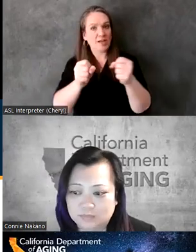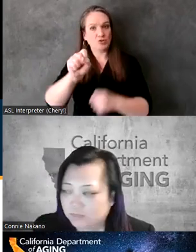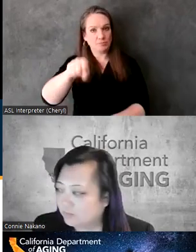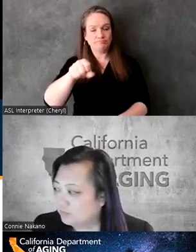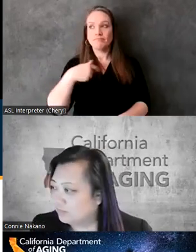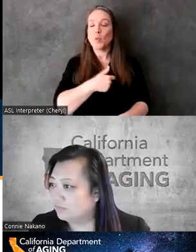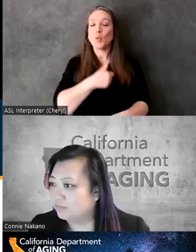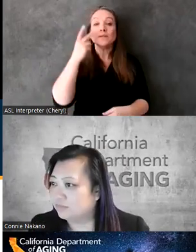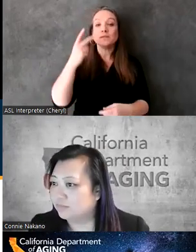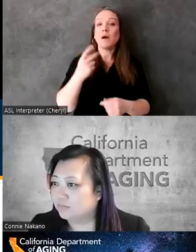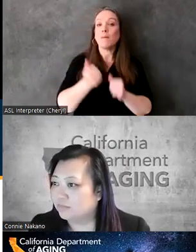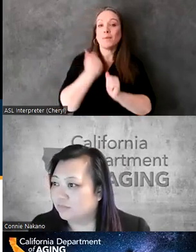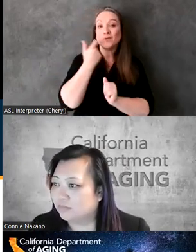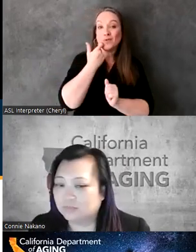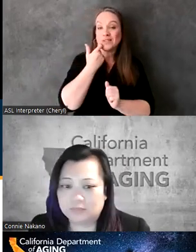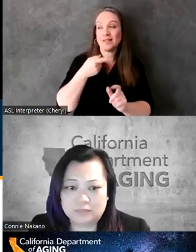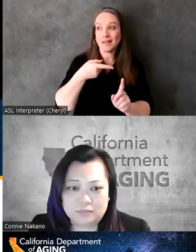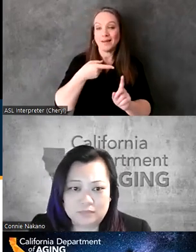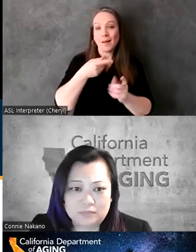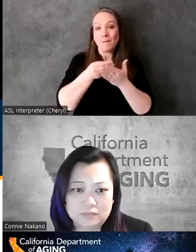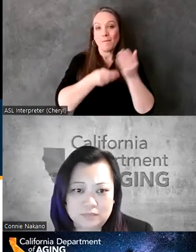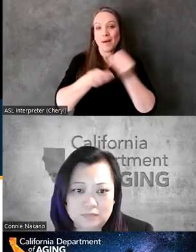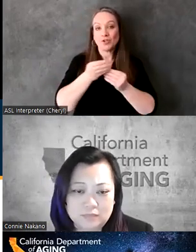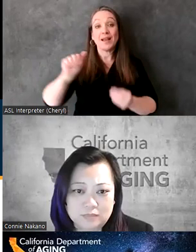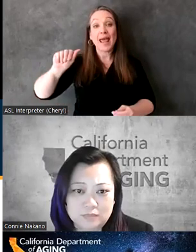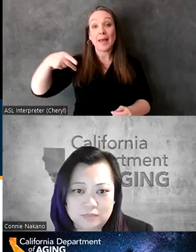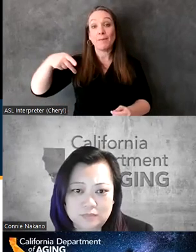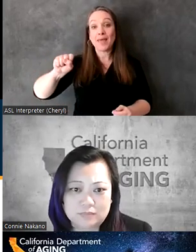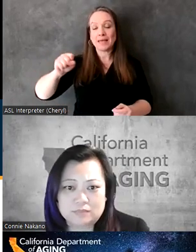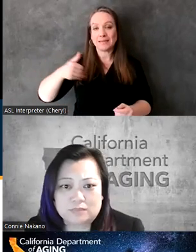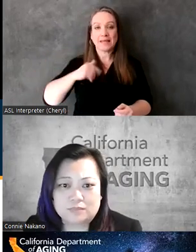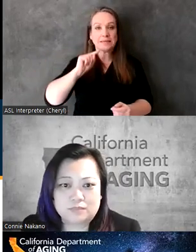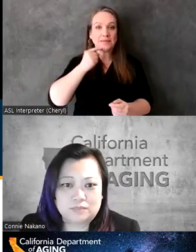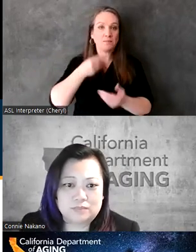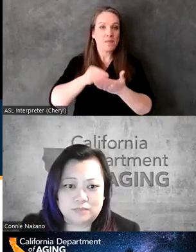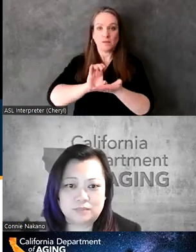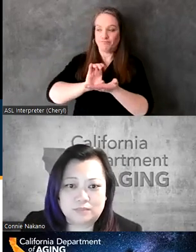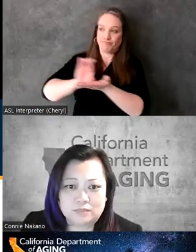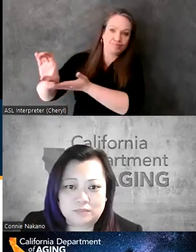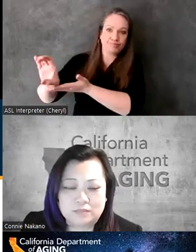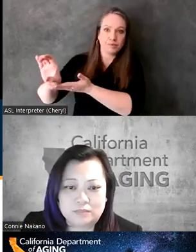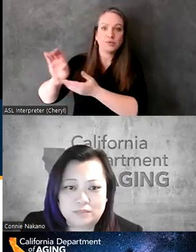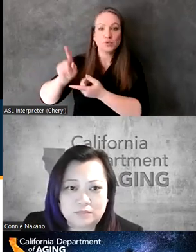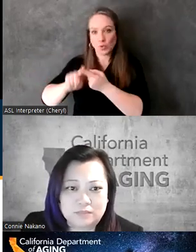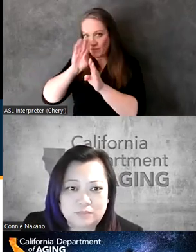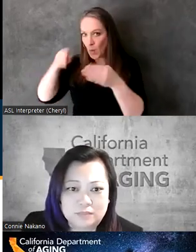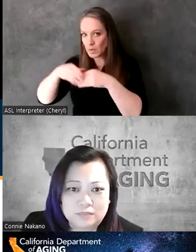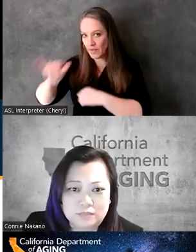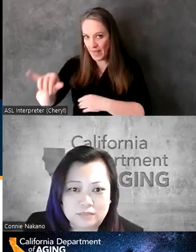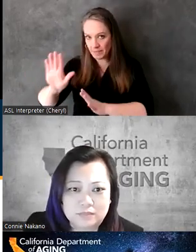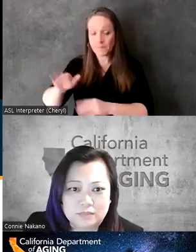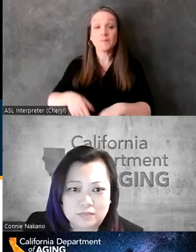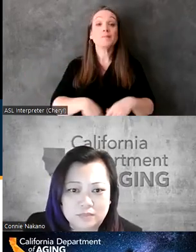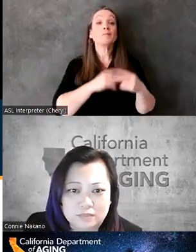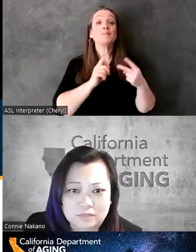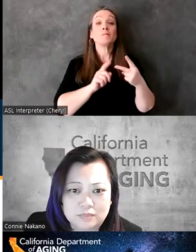recent budget that APS received a significant investment in to be used to strengthen it. And the Elder and